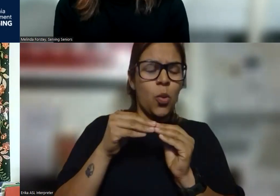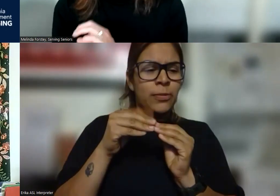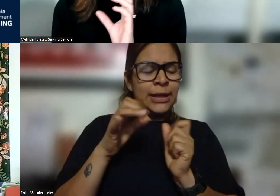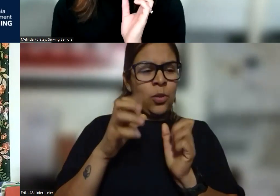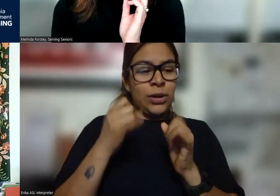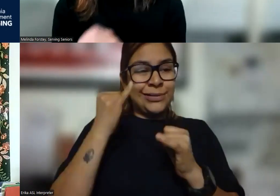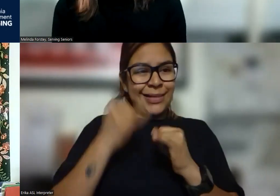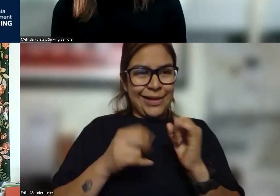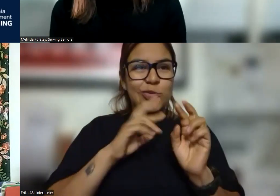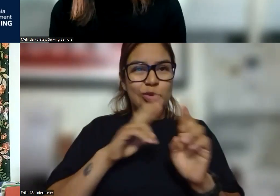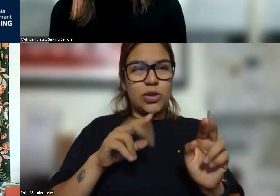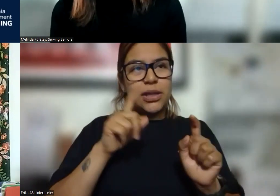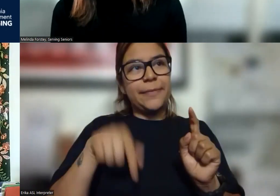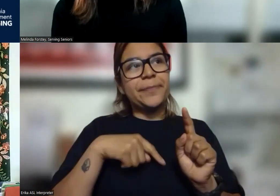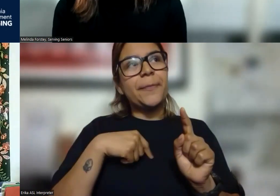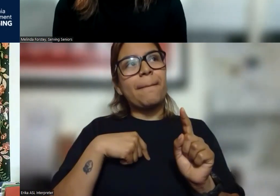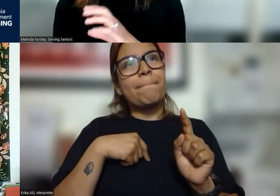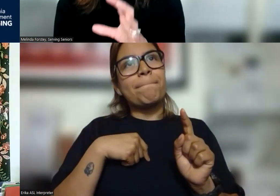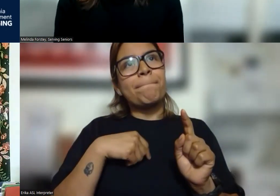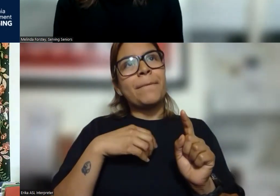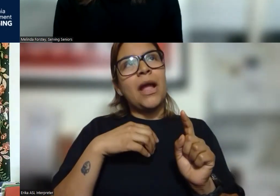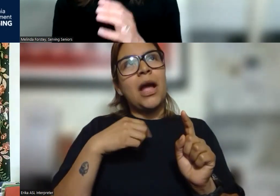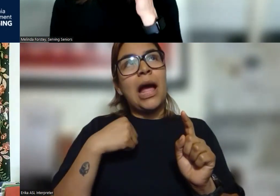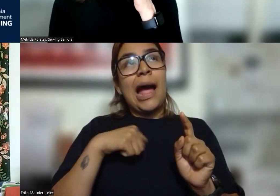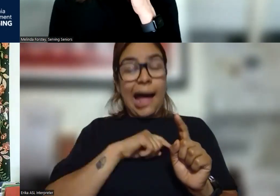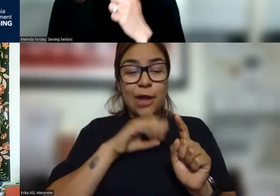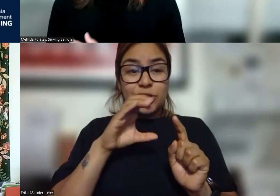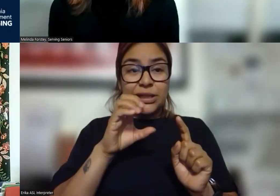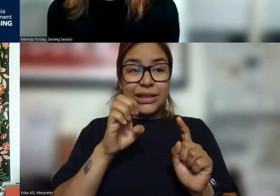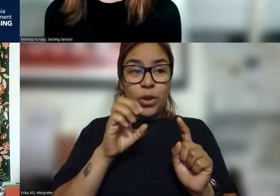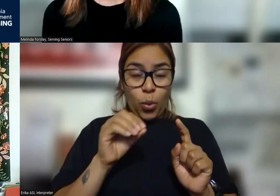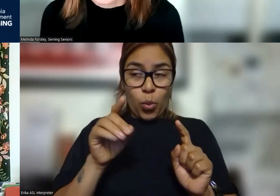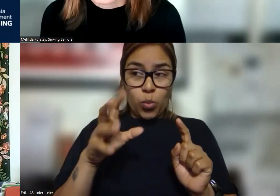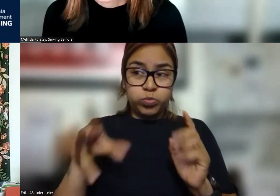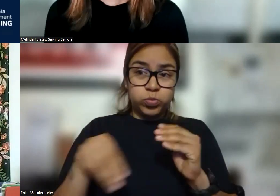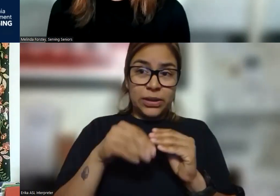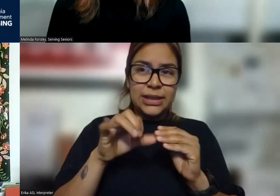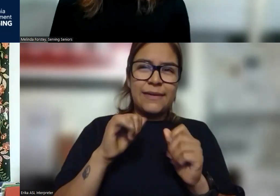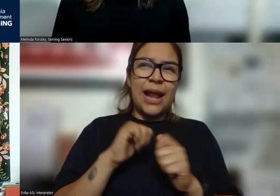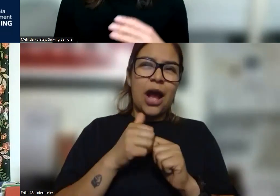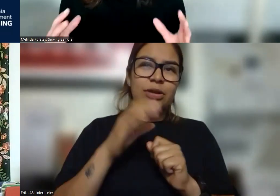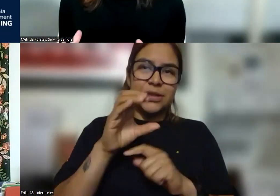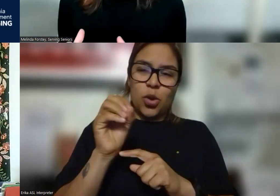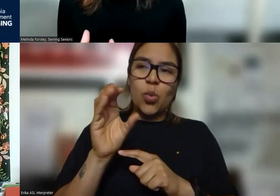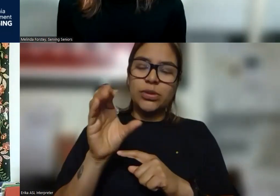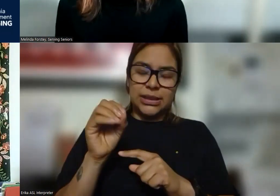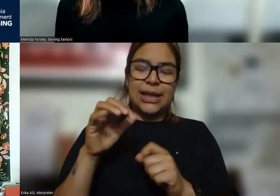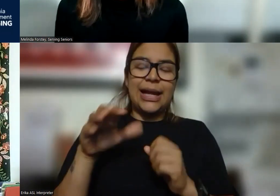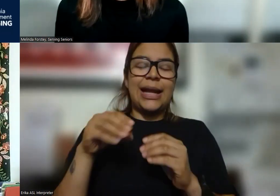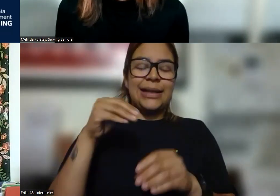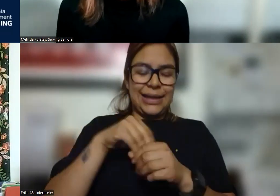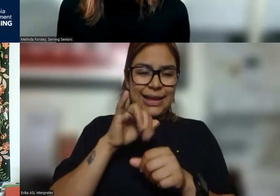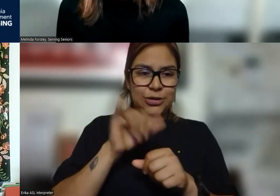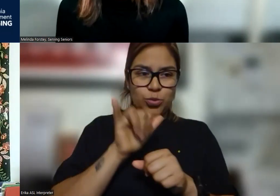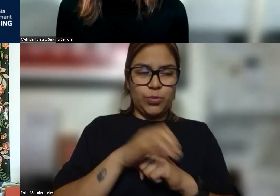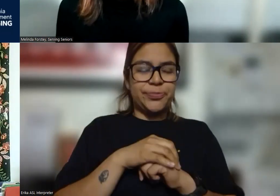was our president and CEO, Paul Downey, actually did join the local continuum of care. And based on these findings,